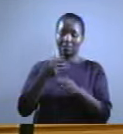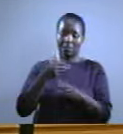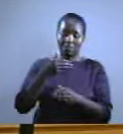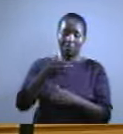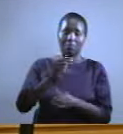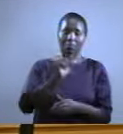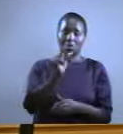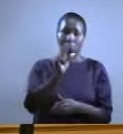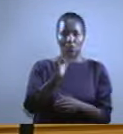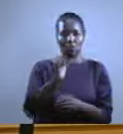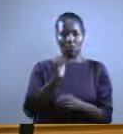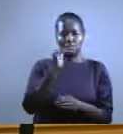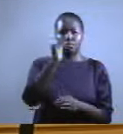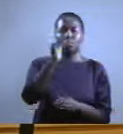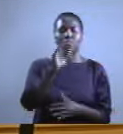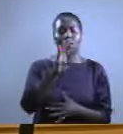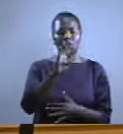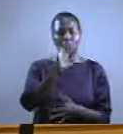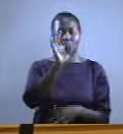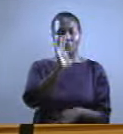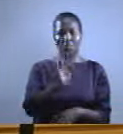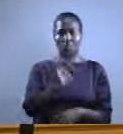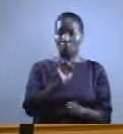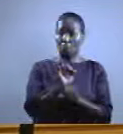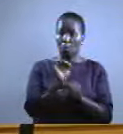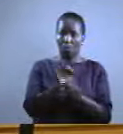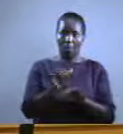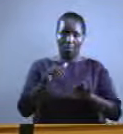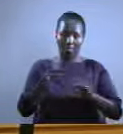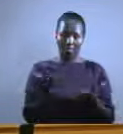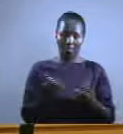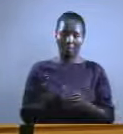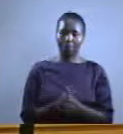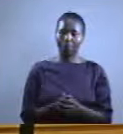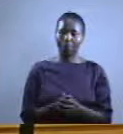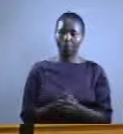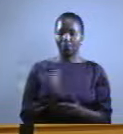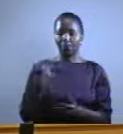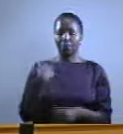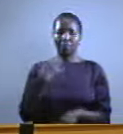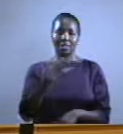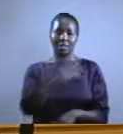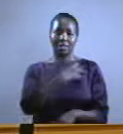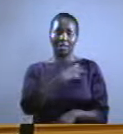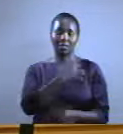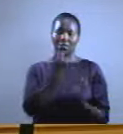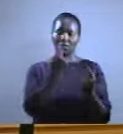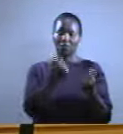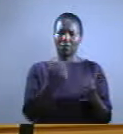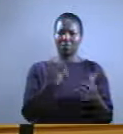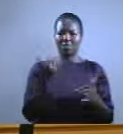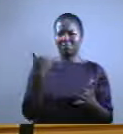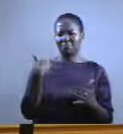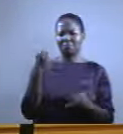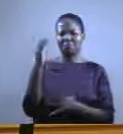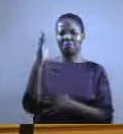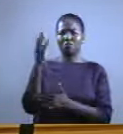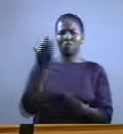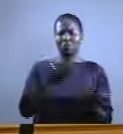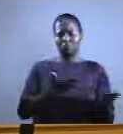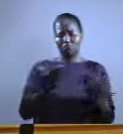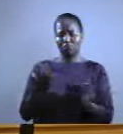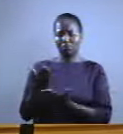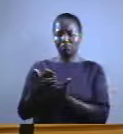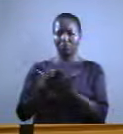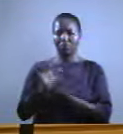to 40% unemployment. Our Minister of Finance recently stated upon his introduction of this bill that